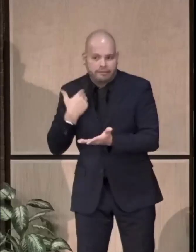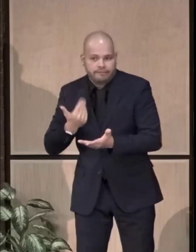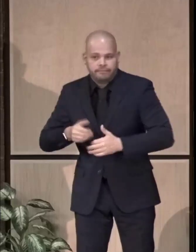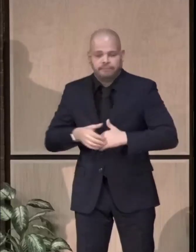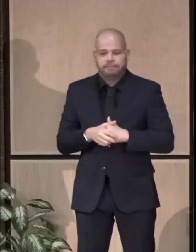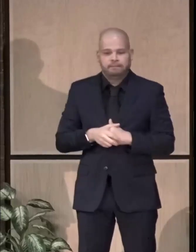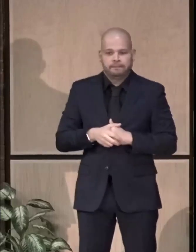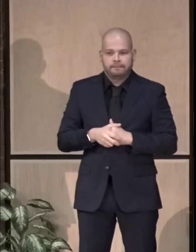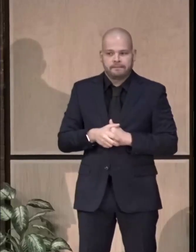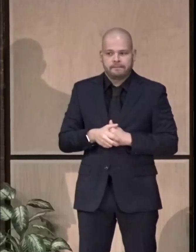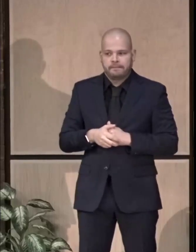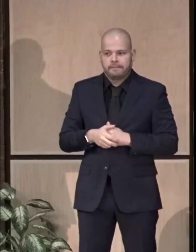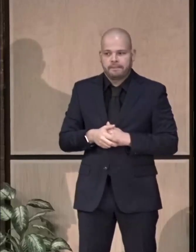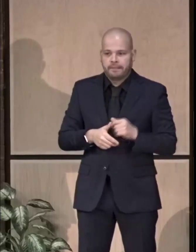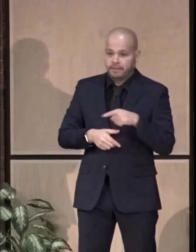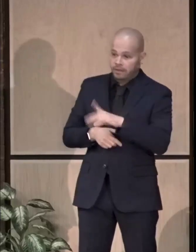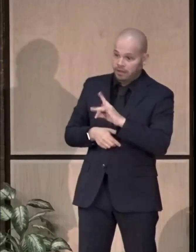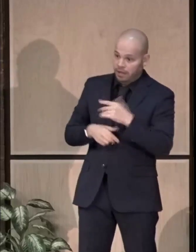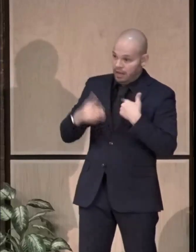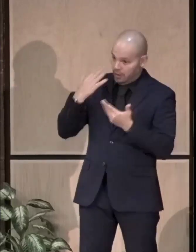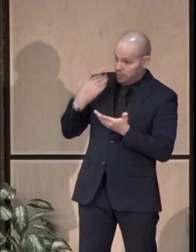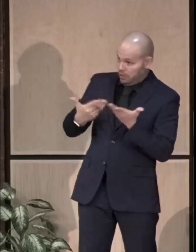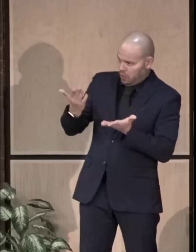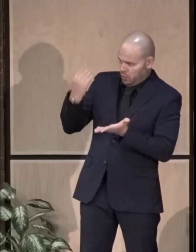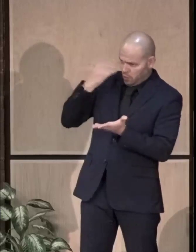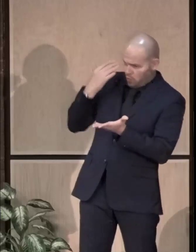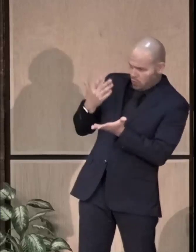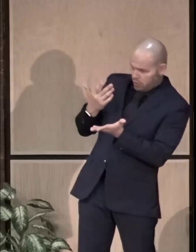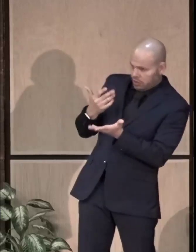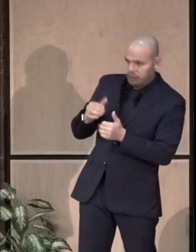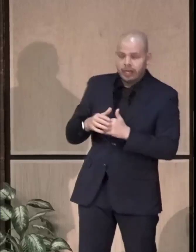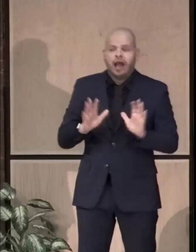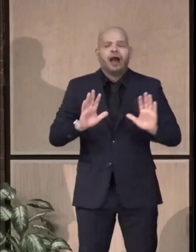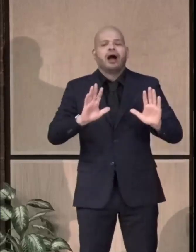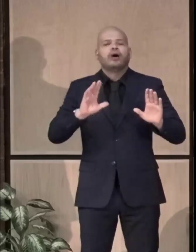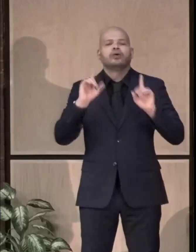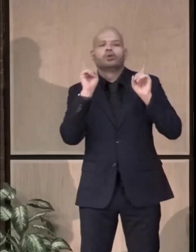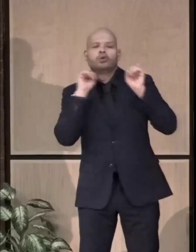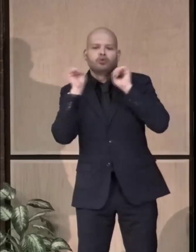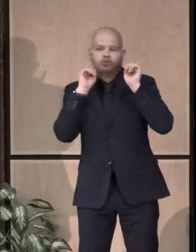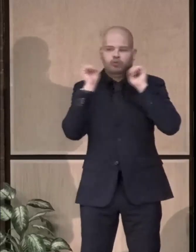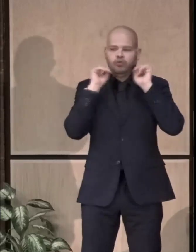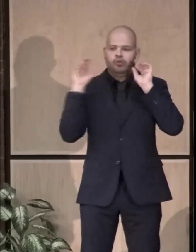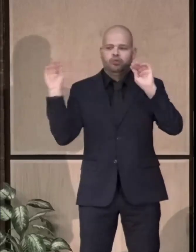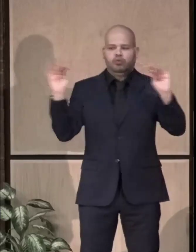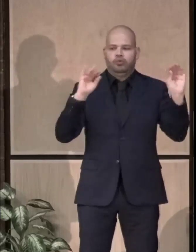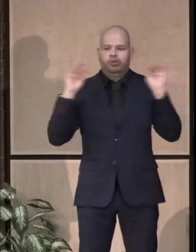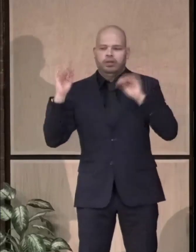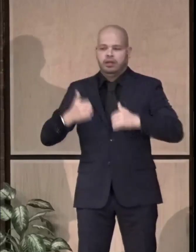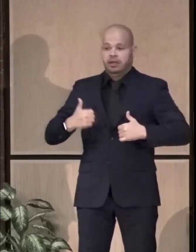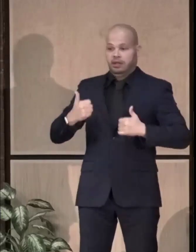How did you know that? Do you recall? Just from hearing it from other soldiers who knew him better.